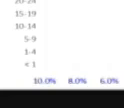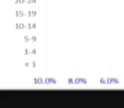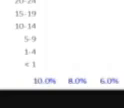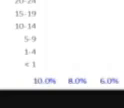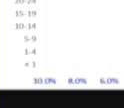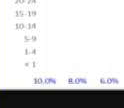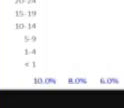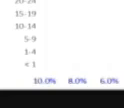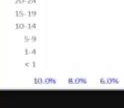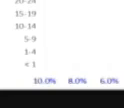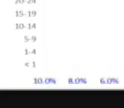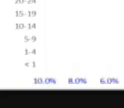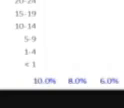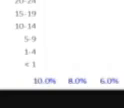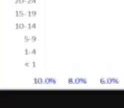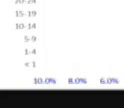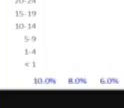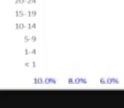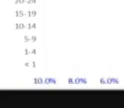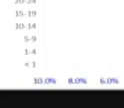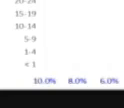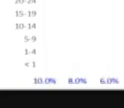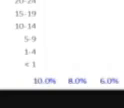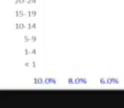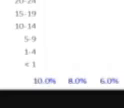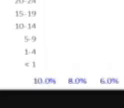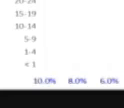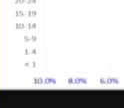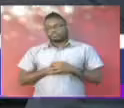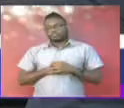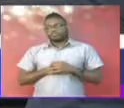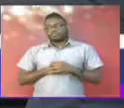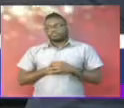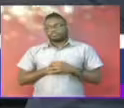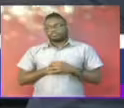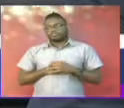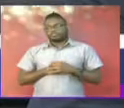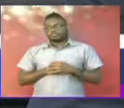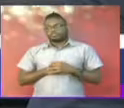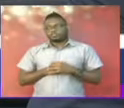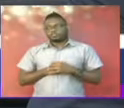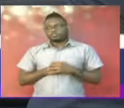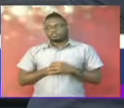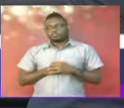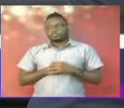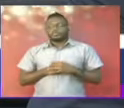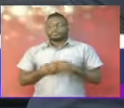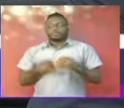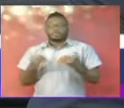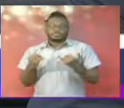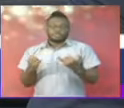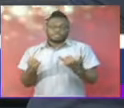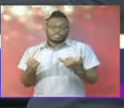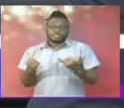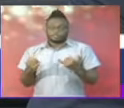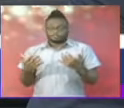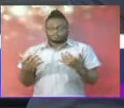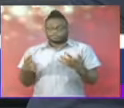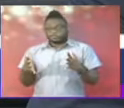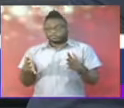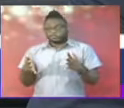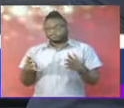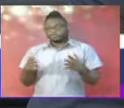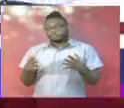proportion of those among the fatalities. And for now, that's the end of the epidemiological update. I'll turn you back over to